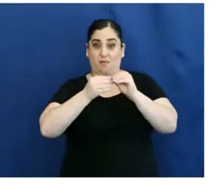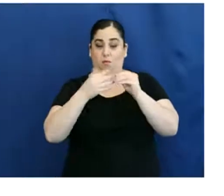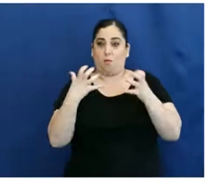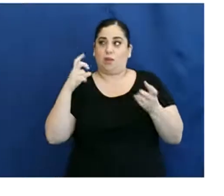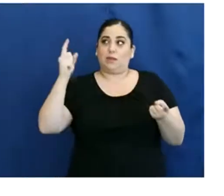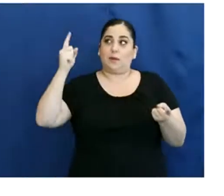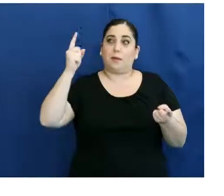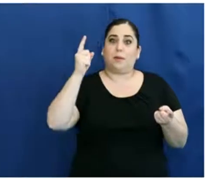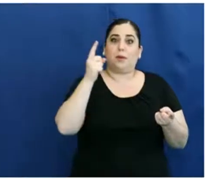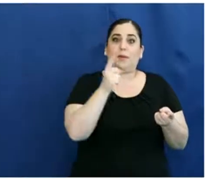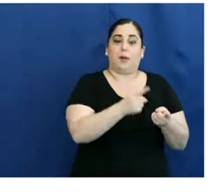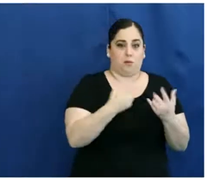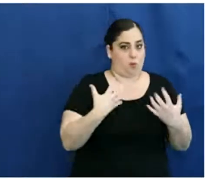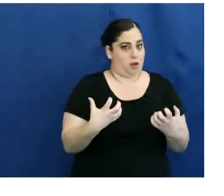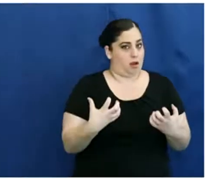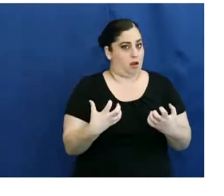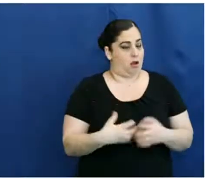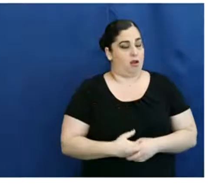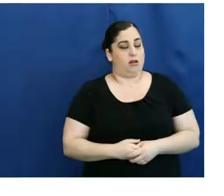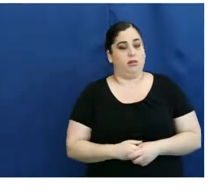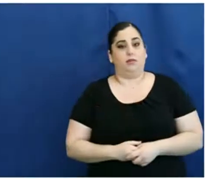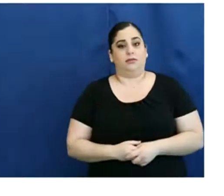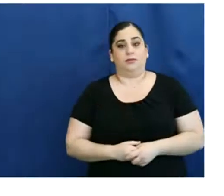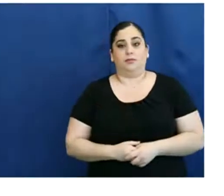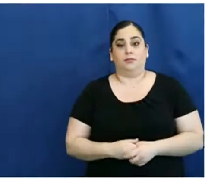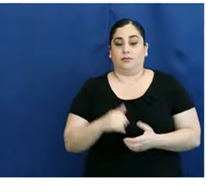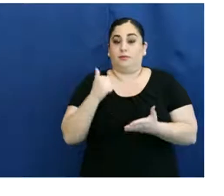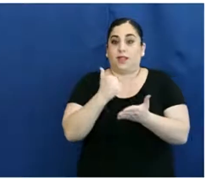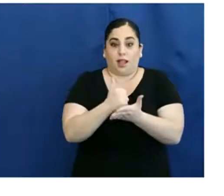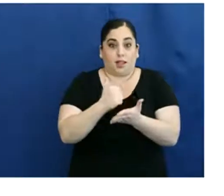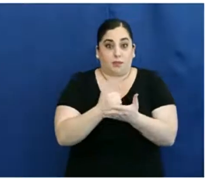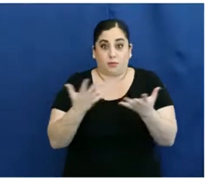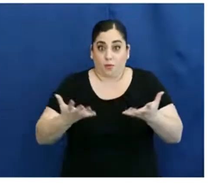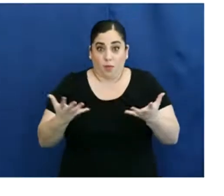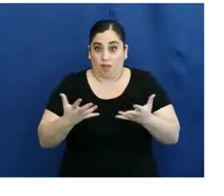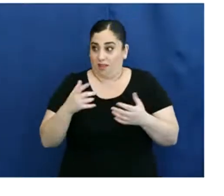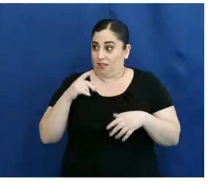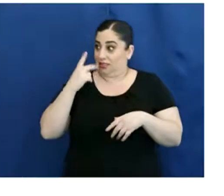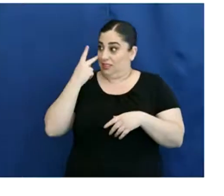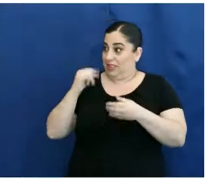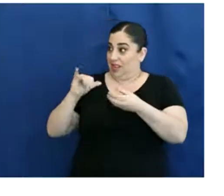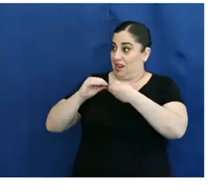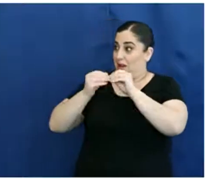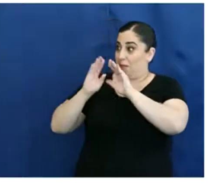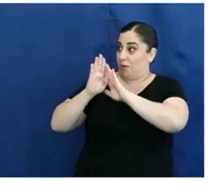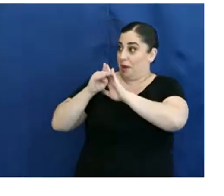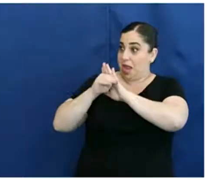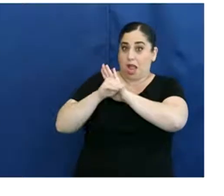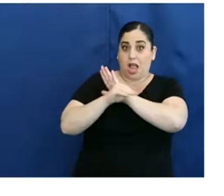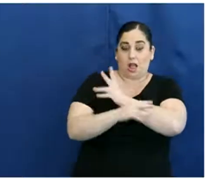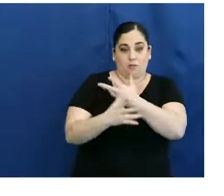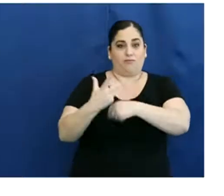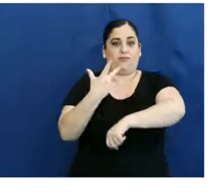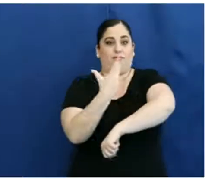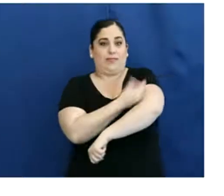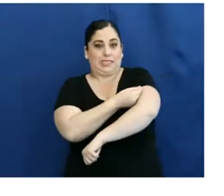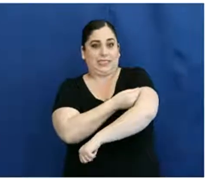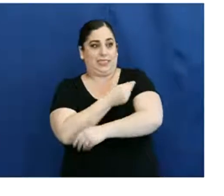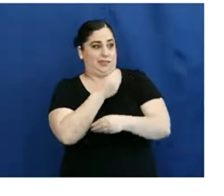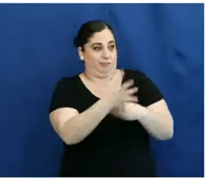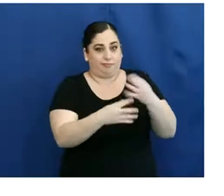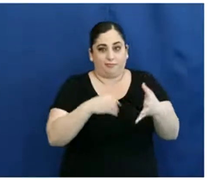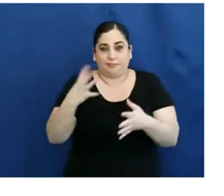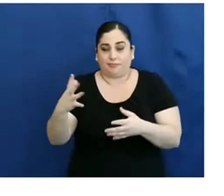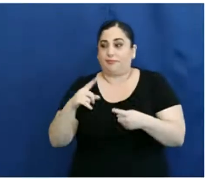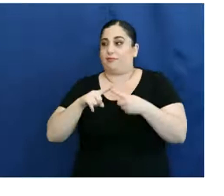of the vaccine being present here, and again continues to reflect positive momentum and trajectory as we move forward. The